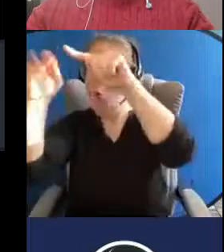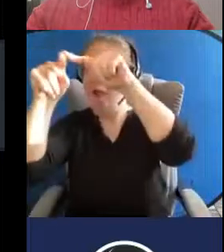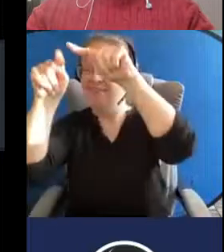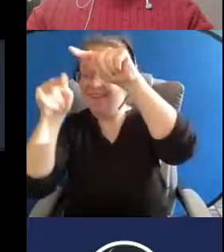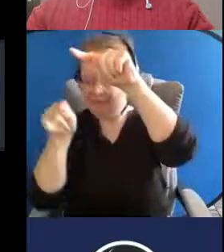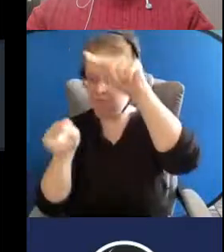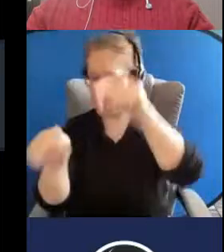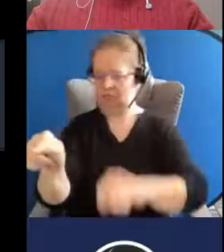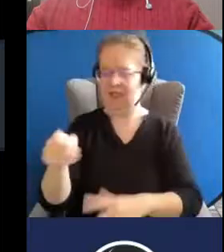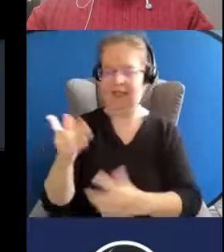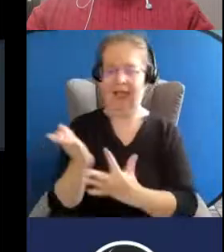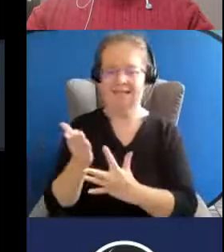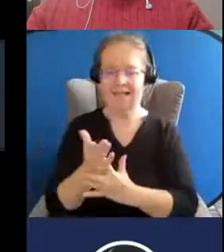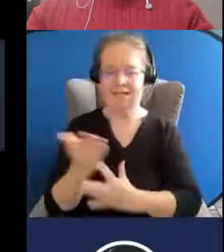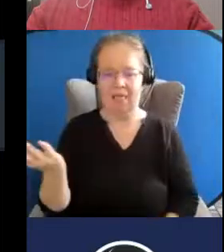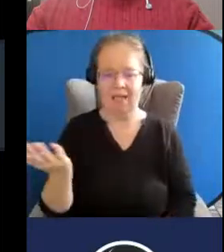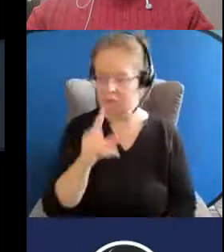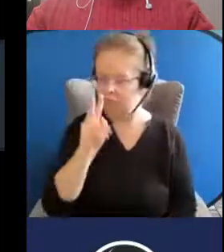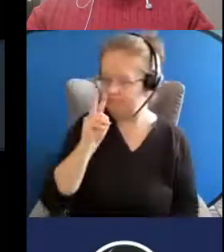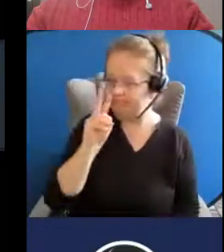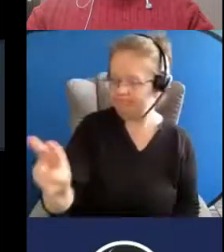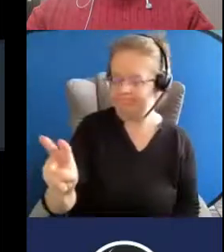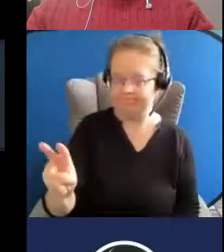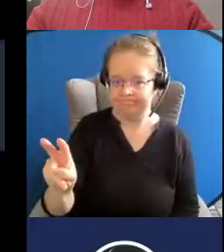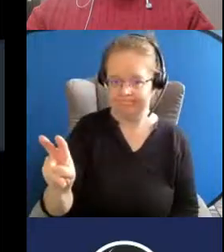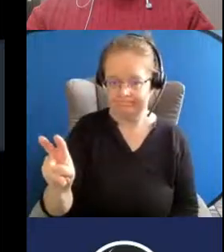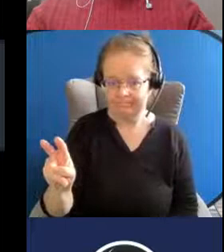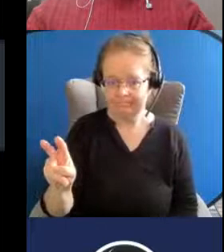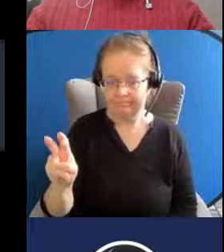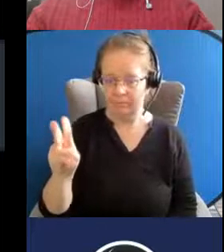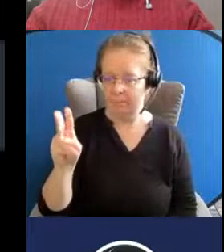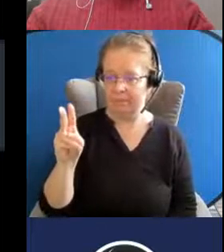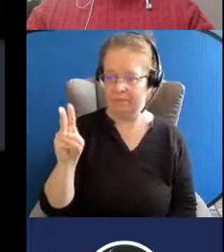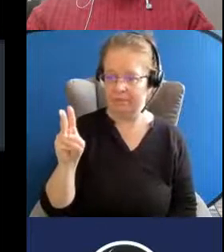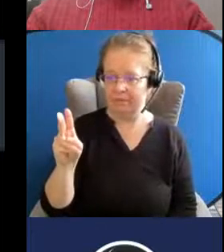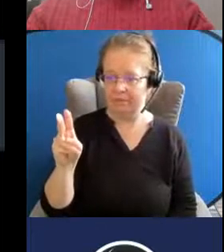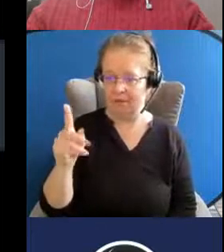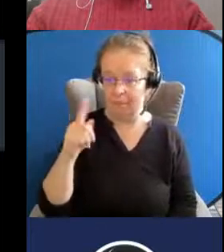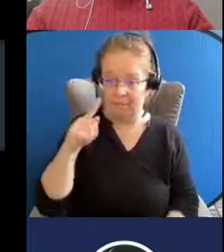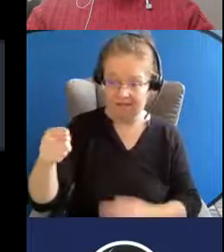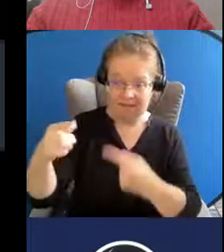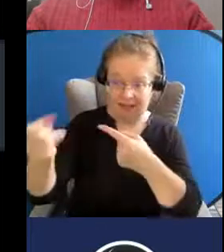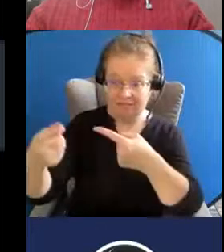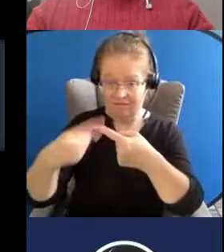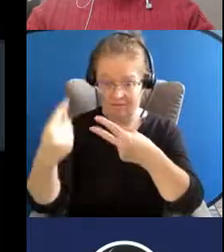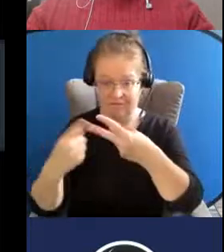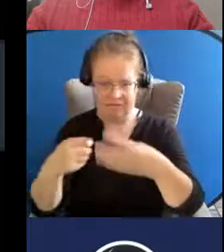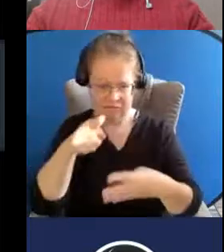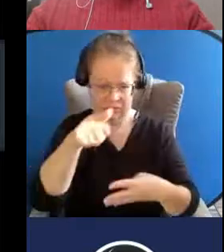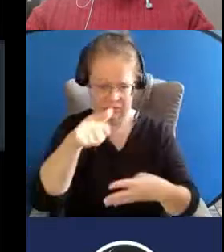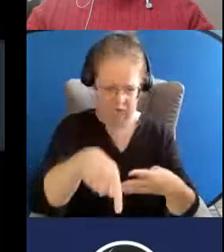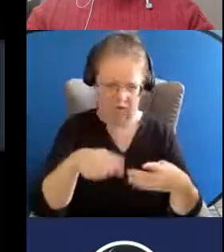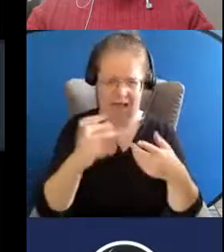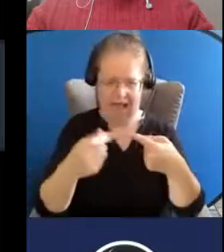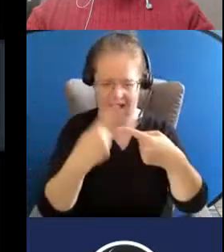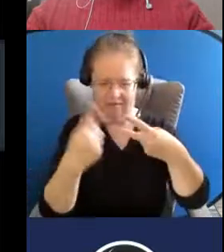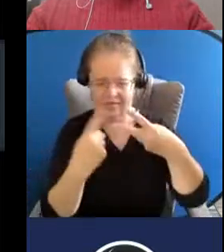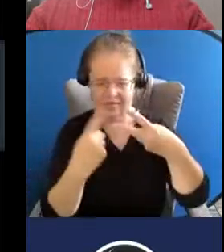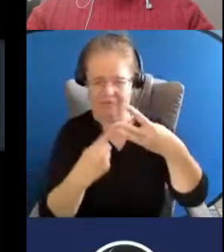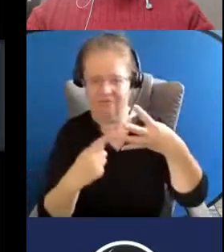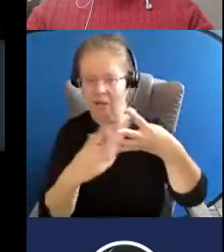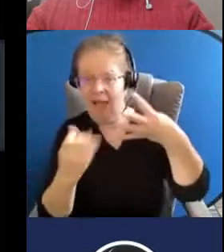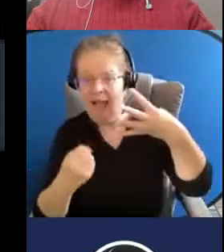front and center, and you can see it. And not only can you see those several different items that we have inside of the accessibility menu, but